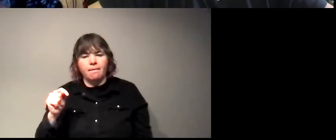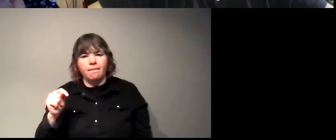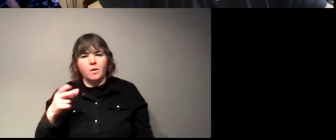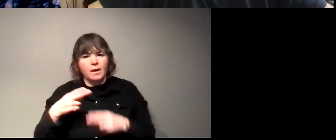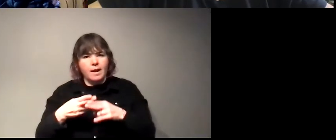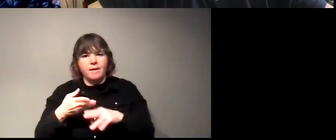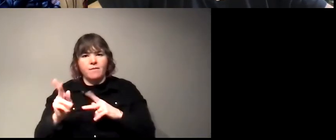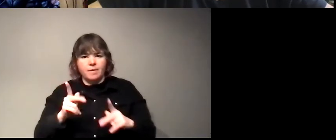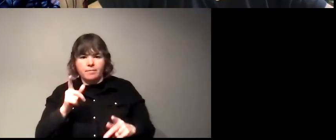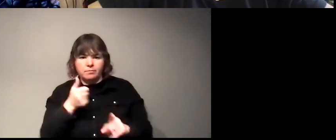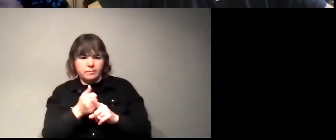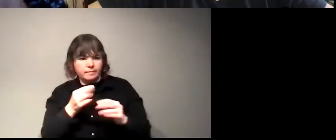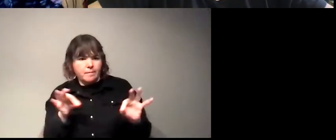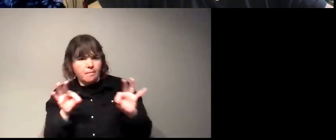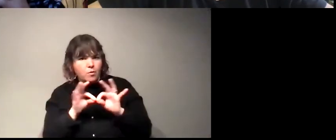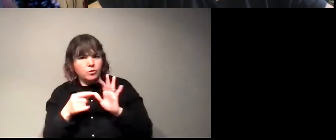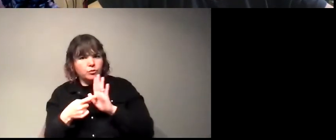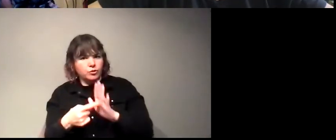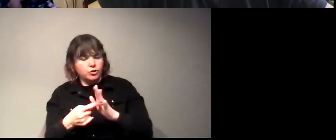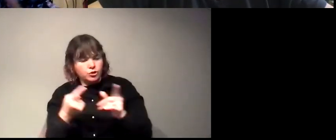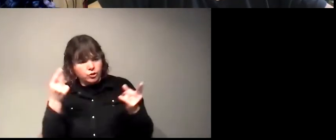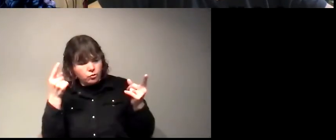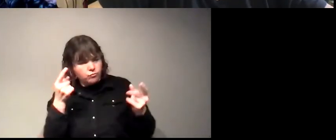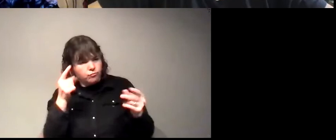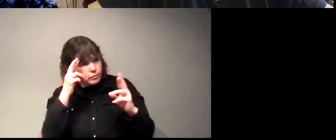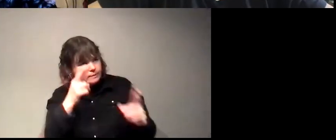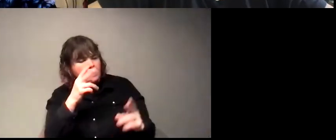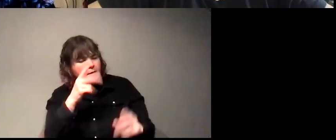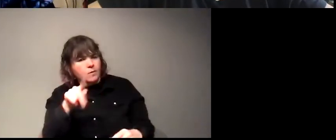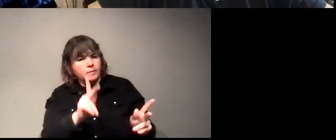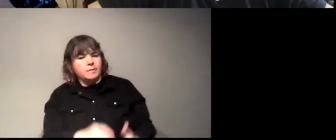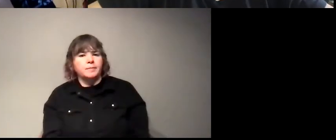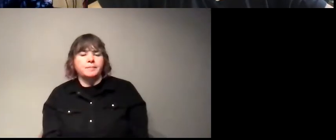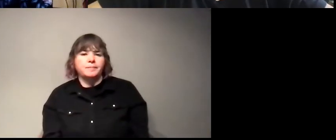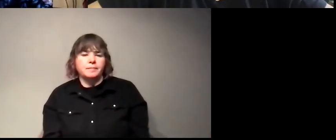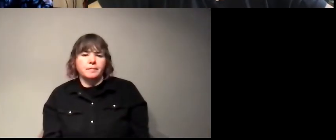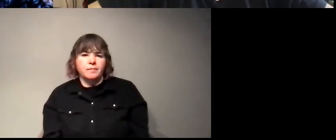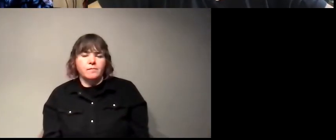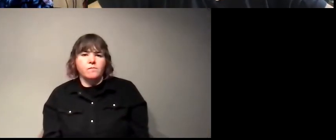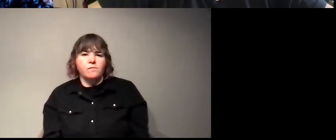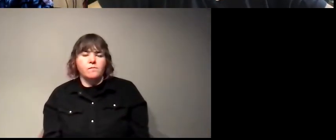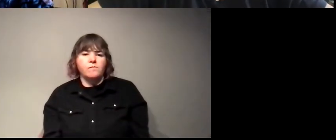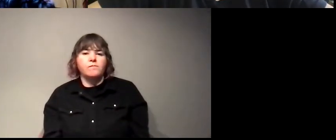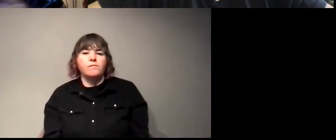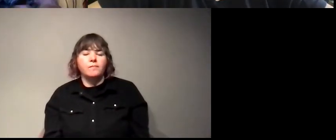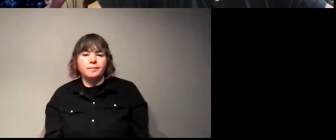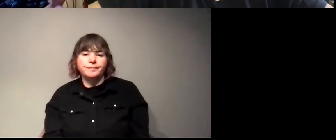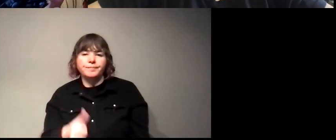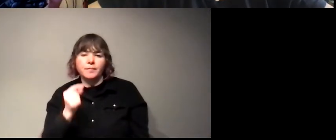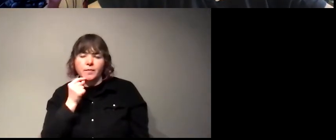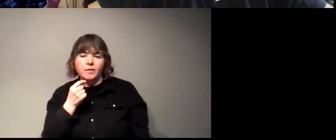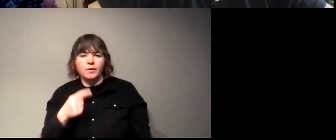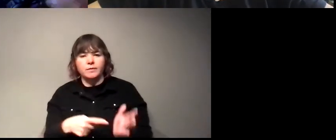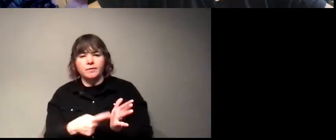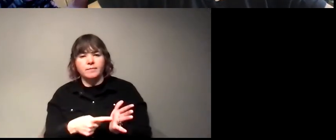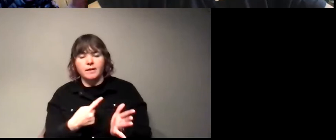important can be another way to show solidarity or respect to them. a really cool thing is, sometimes you'll